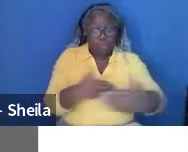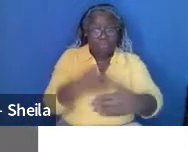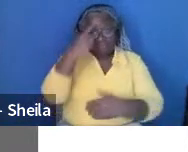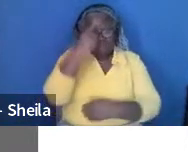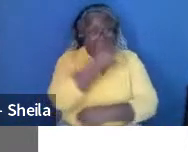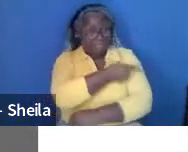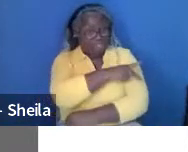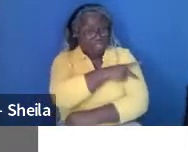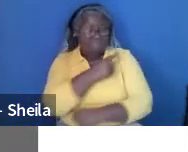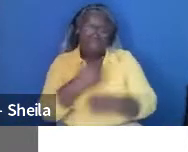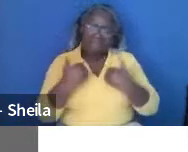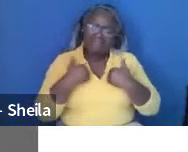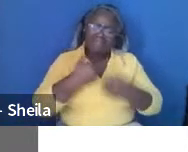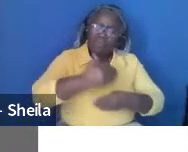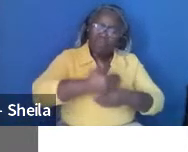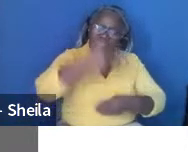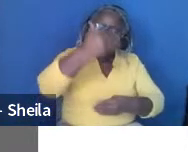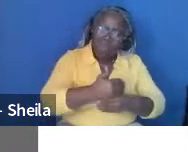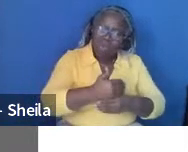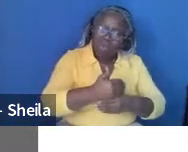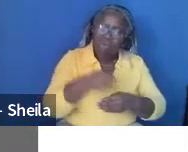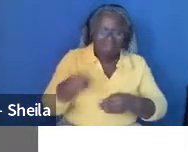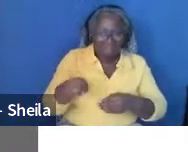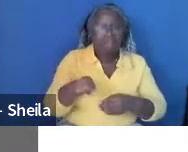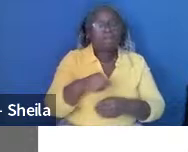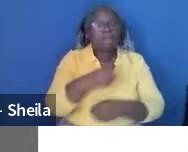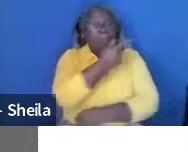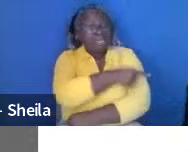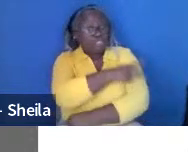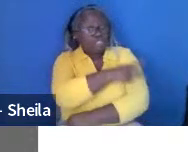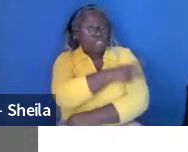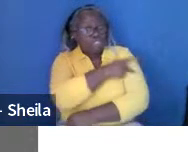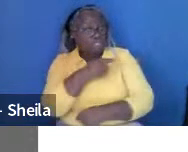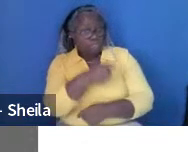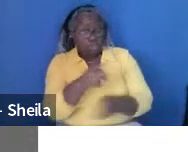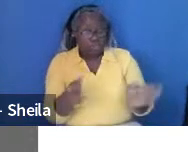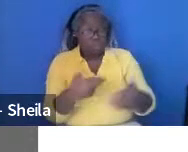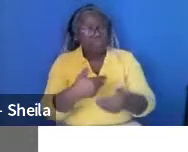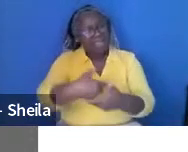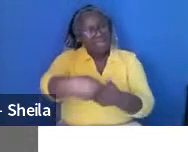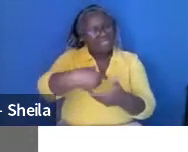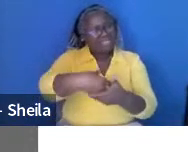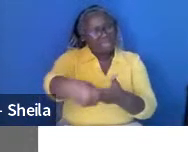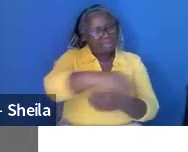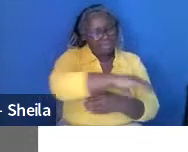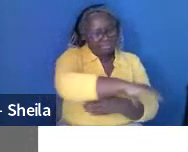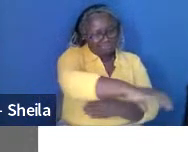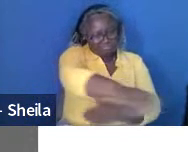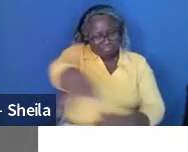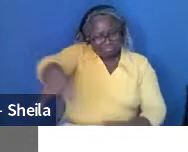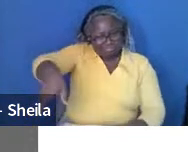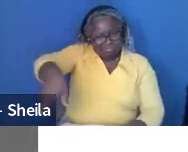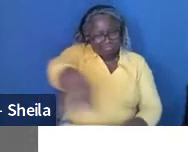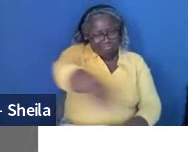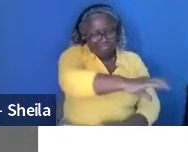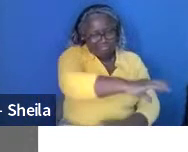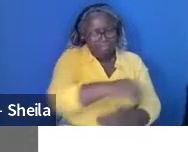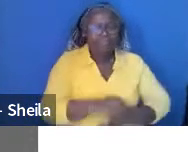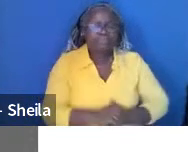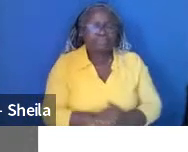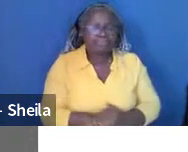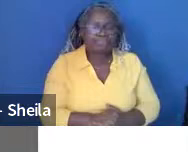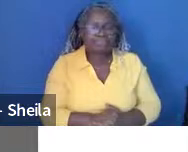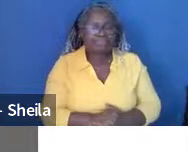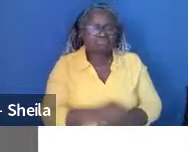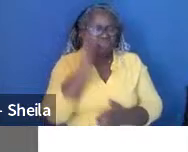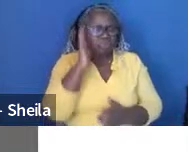window. Now, the part that I want to share with you, I've got some photos I'm going to share, is in the purple area in the middle.